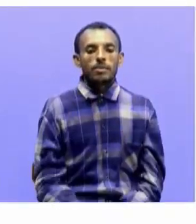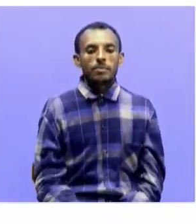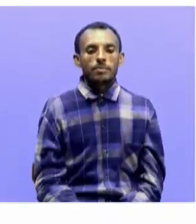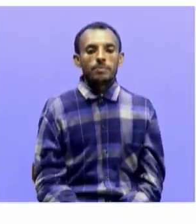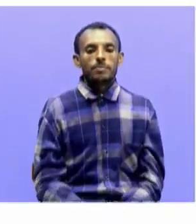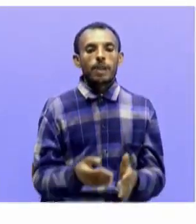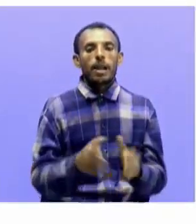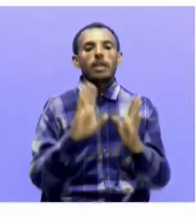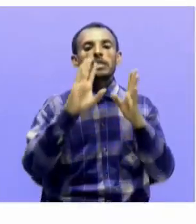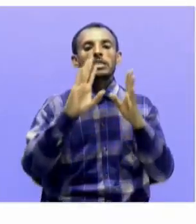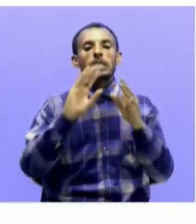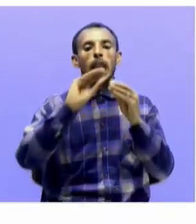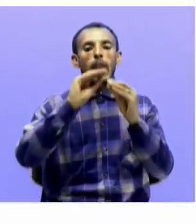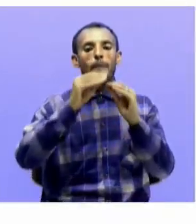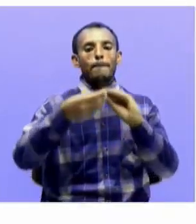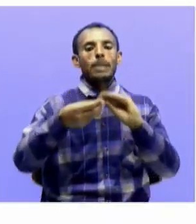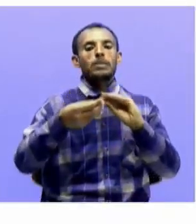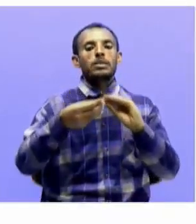the numbers